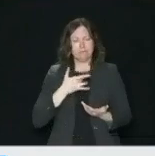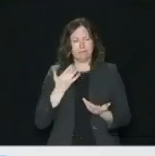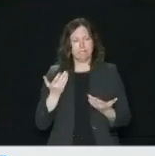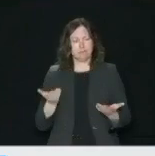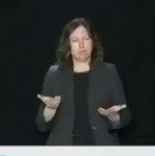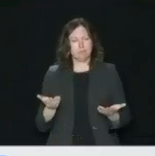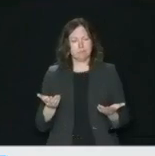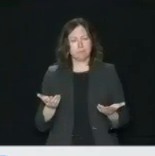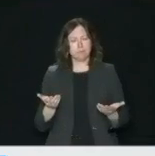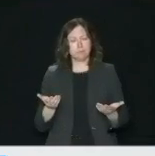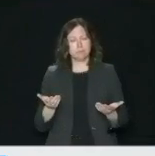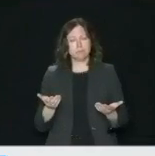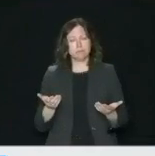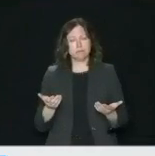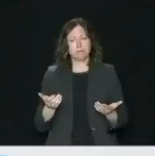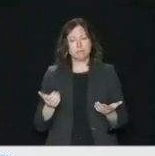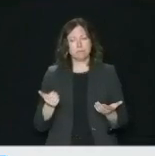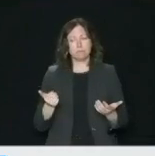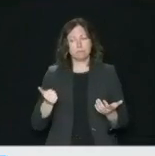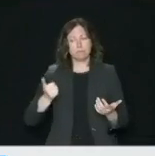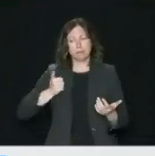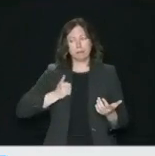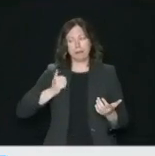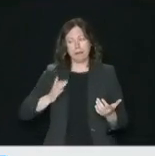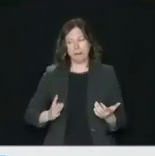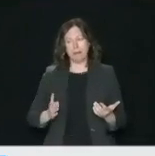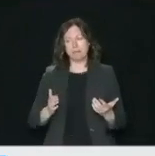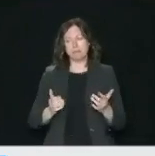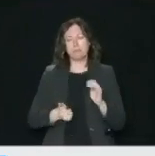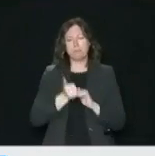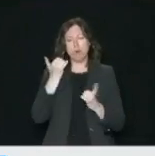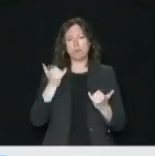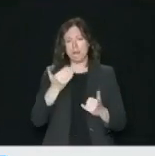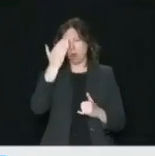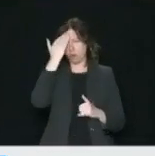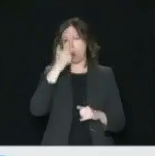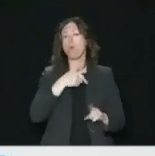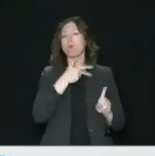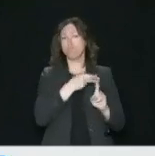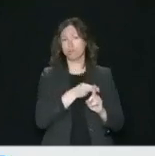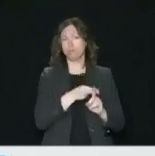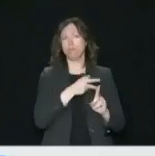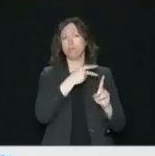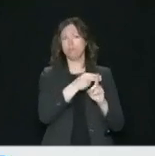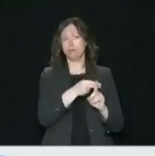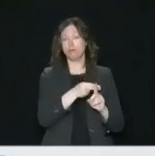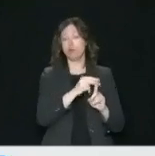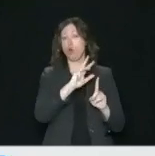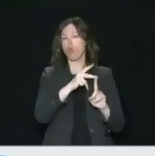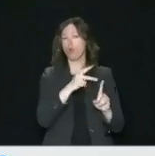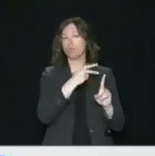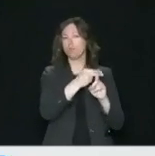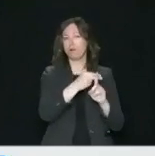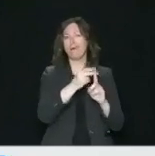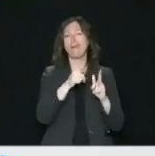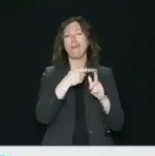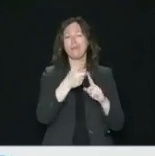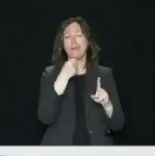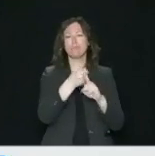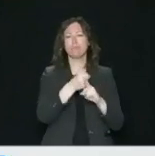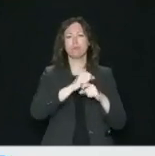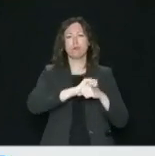is evolving. New variants are likely to appear, and I believe that the people making the